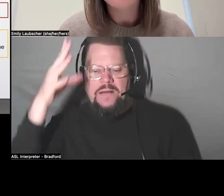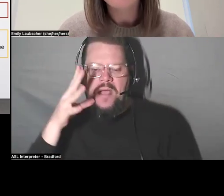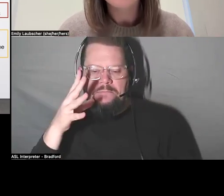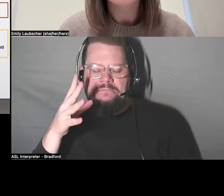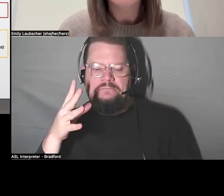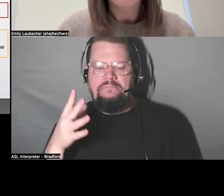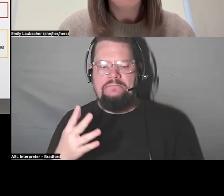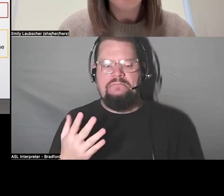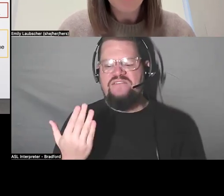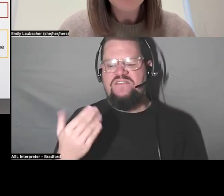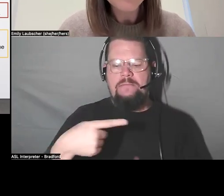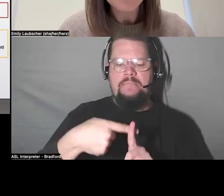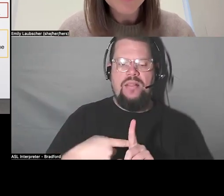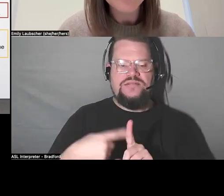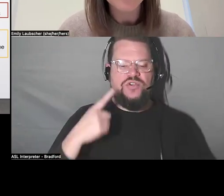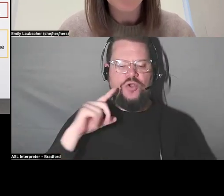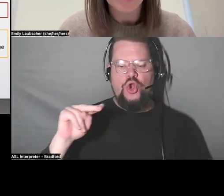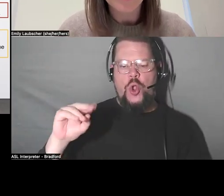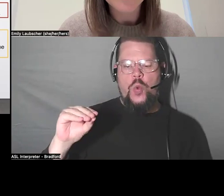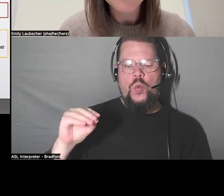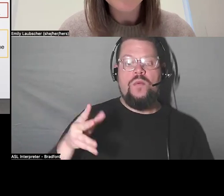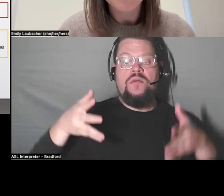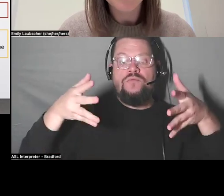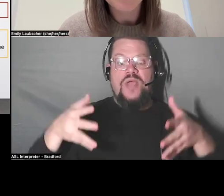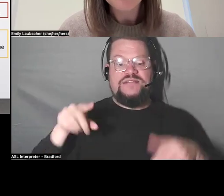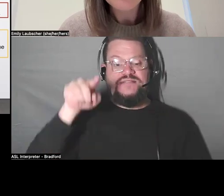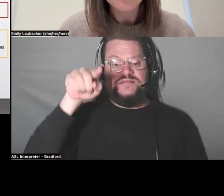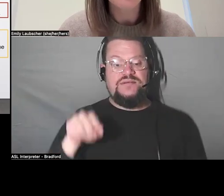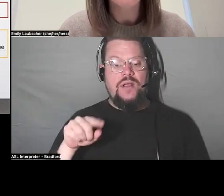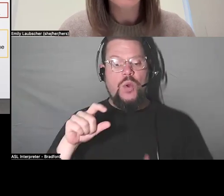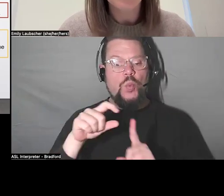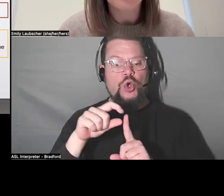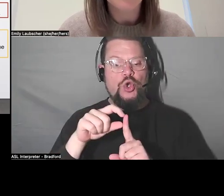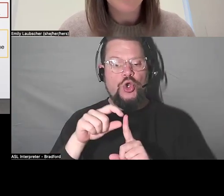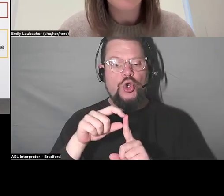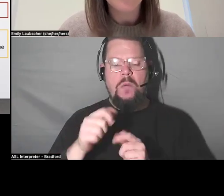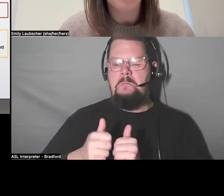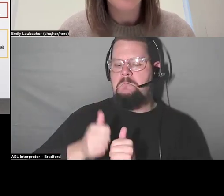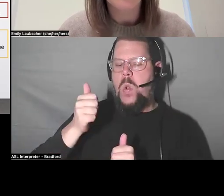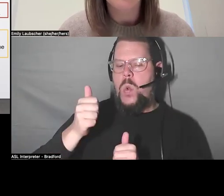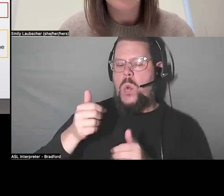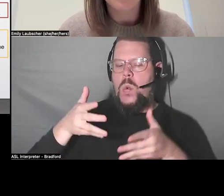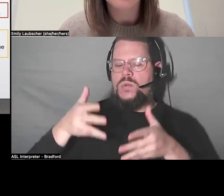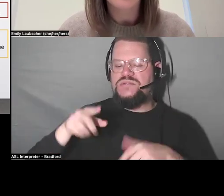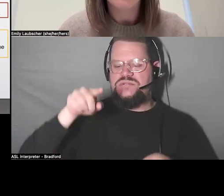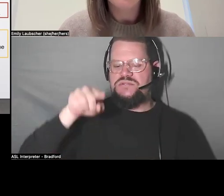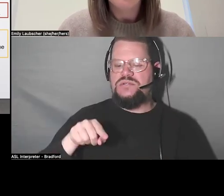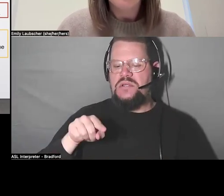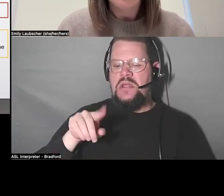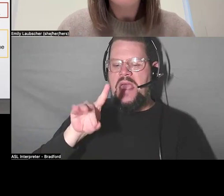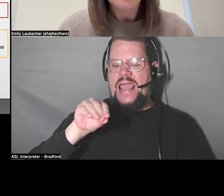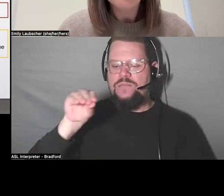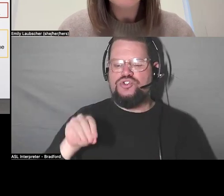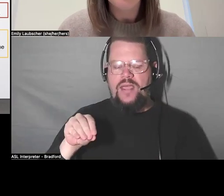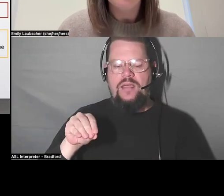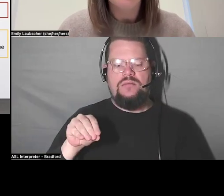no. All of the rest of the words, so the majority, about 88% of these words,